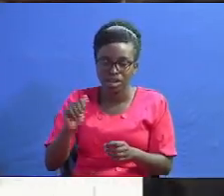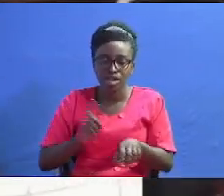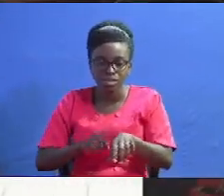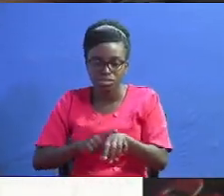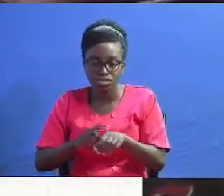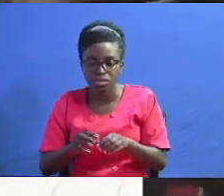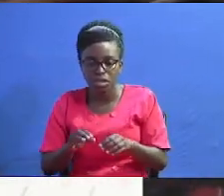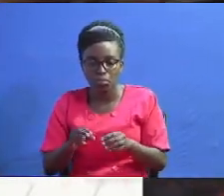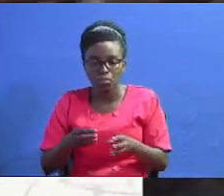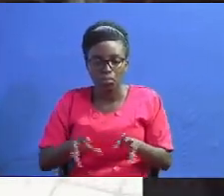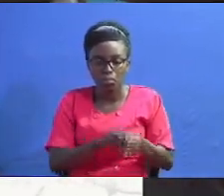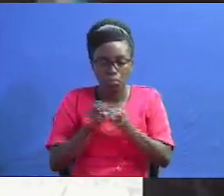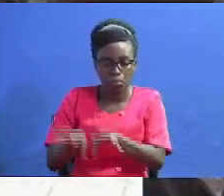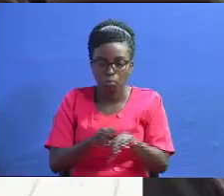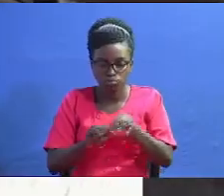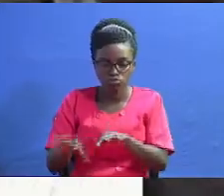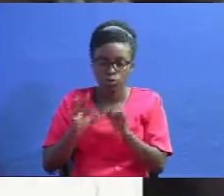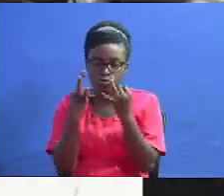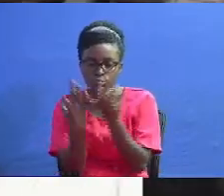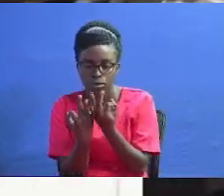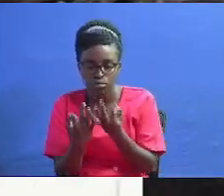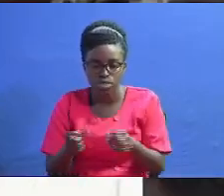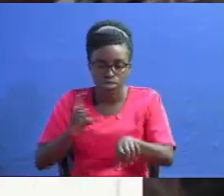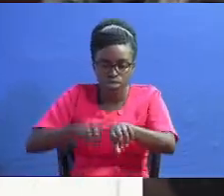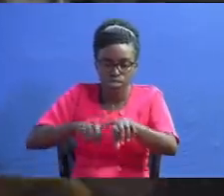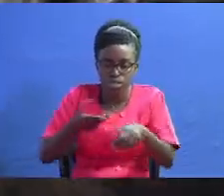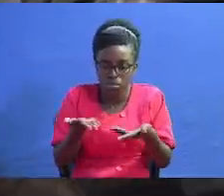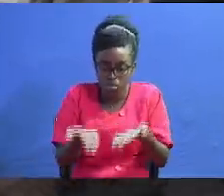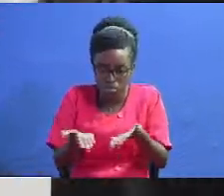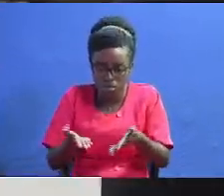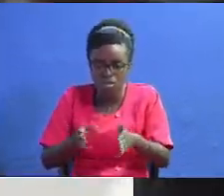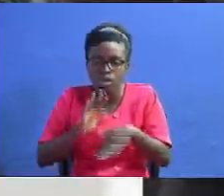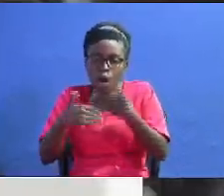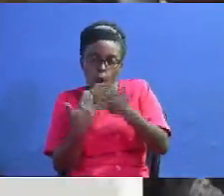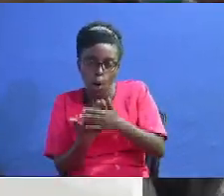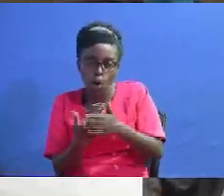support displaced families during this period. The government has so far established 187